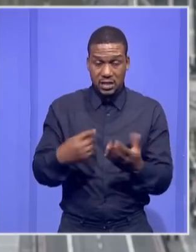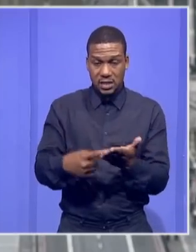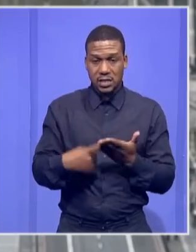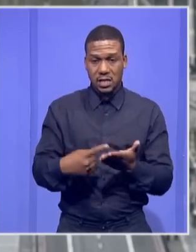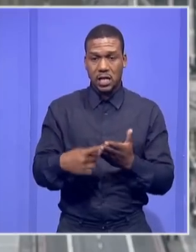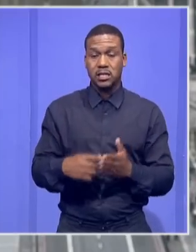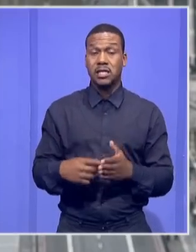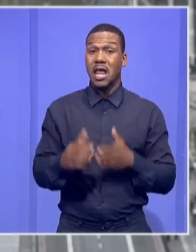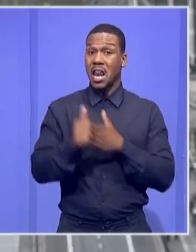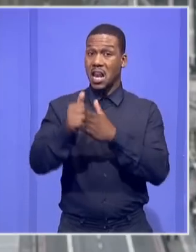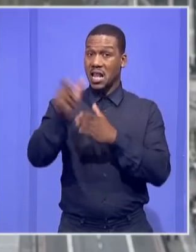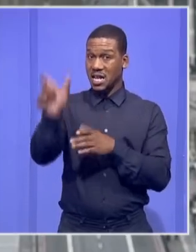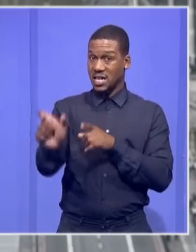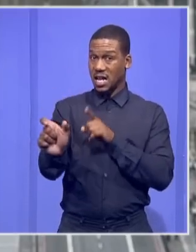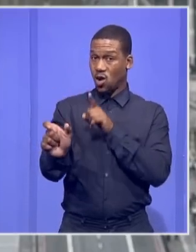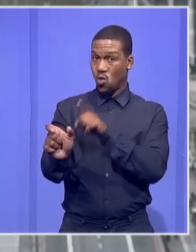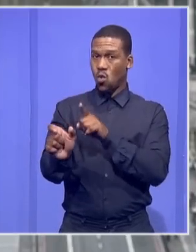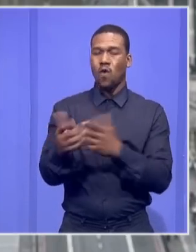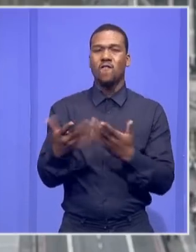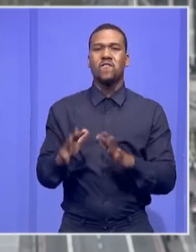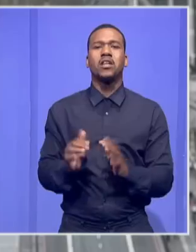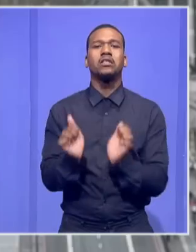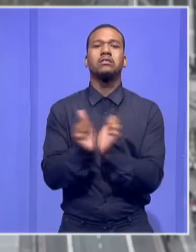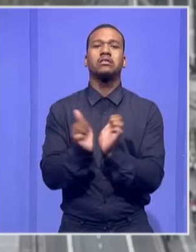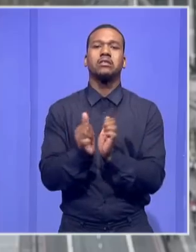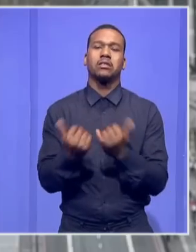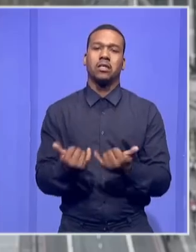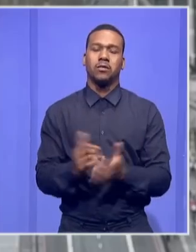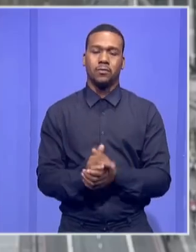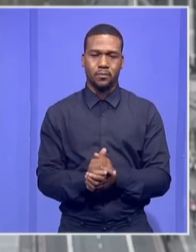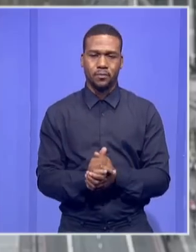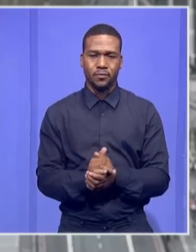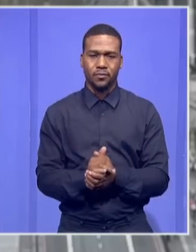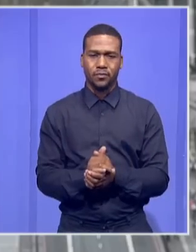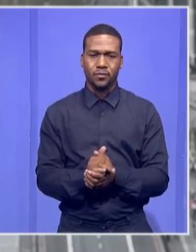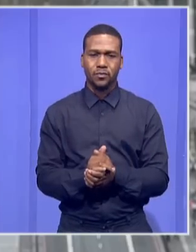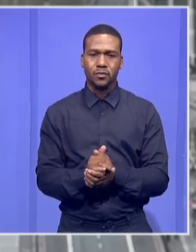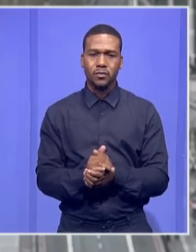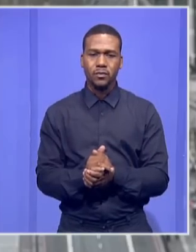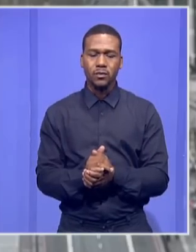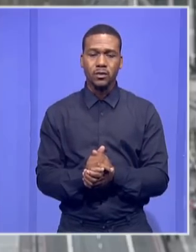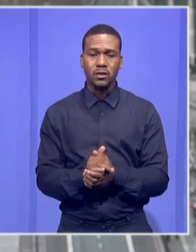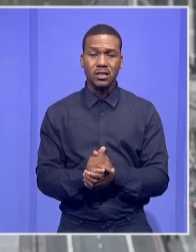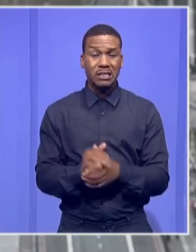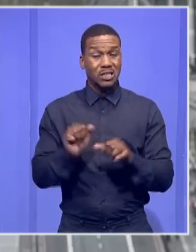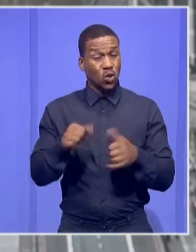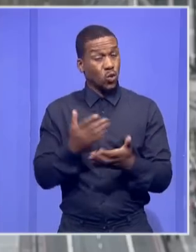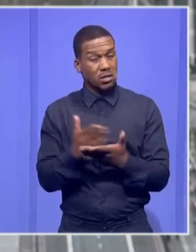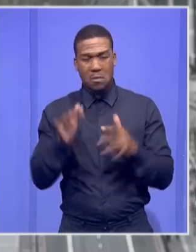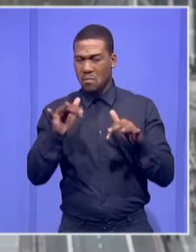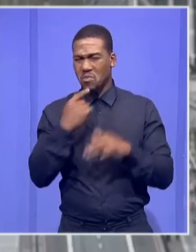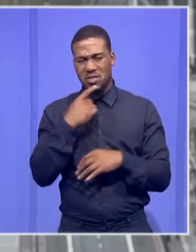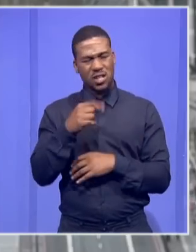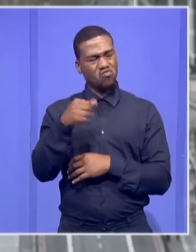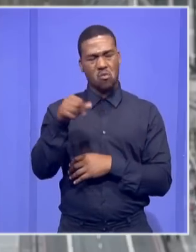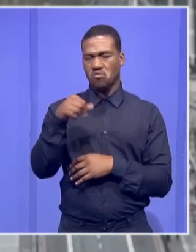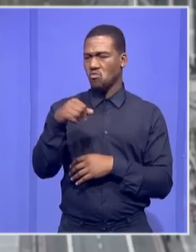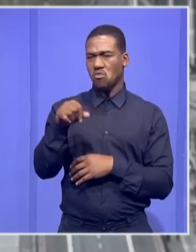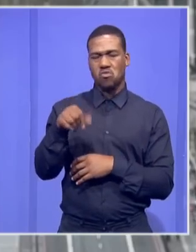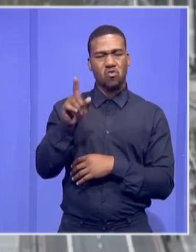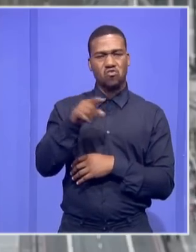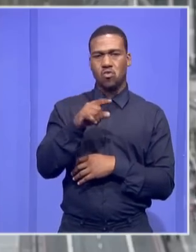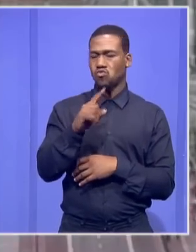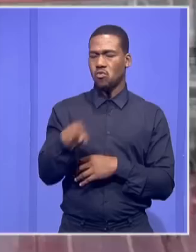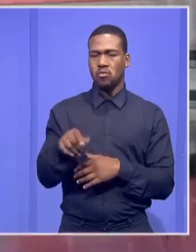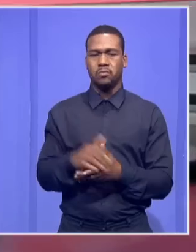him, which they are legally entitled to do so. But of course, a lot of people would say that's just not right. That's not what should be done. John,